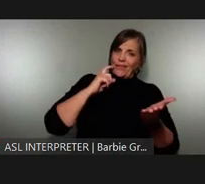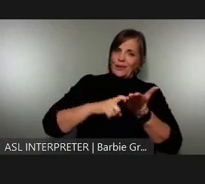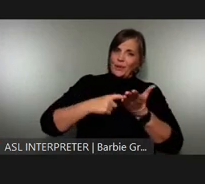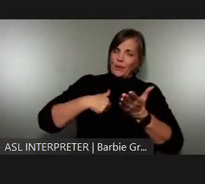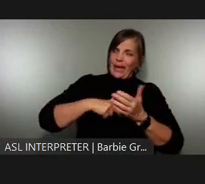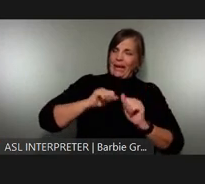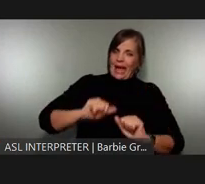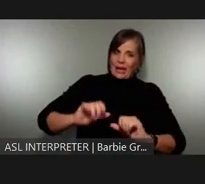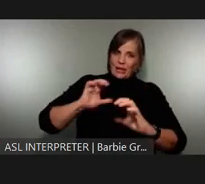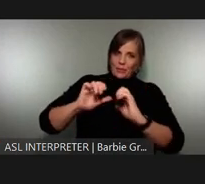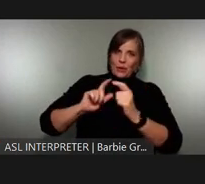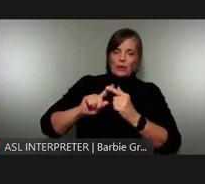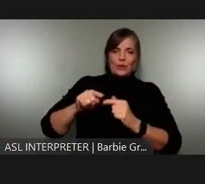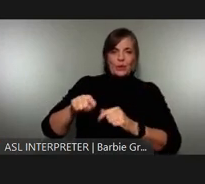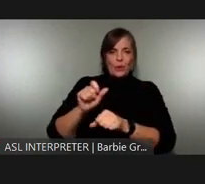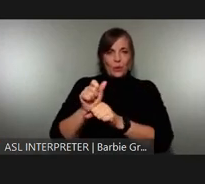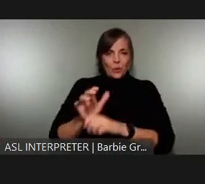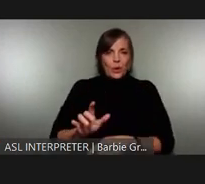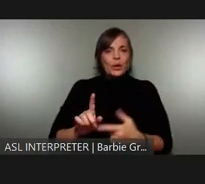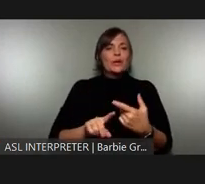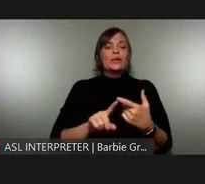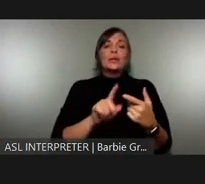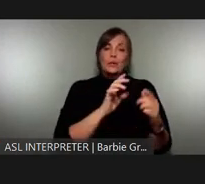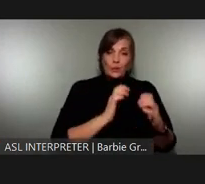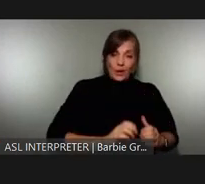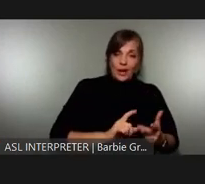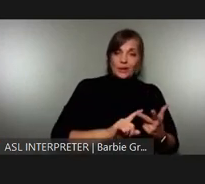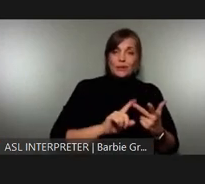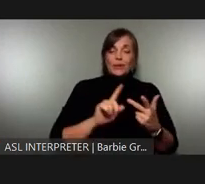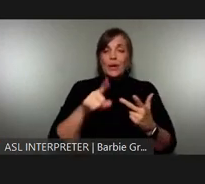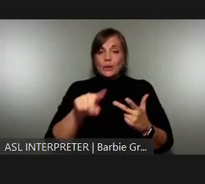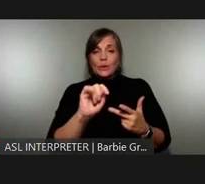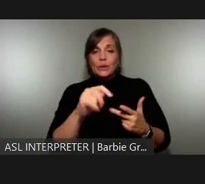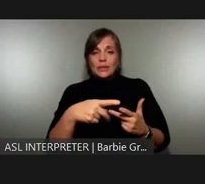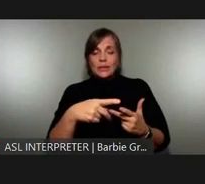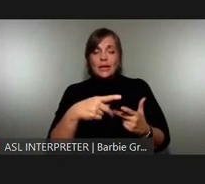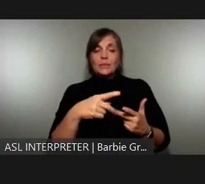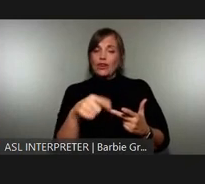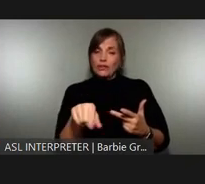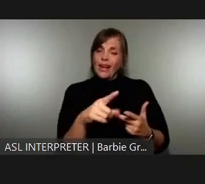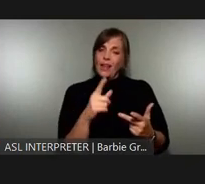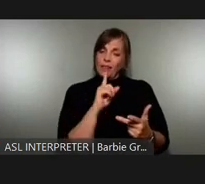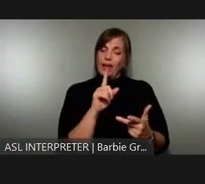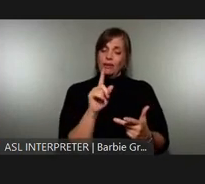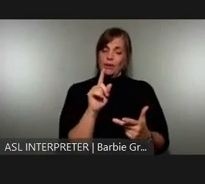our workforce, to our customers, and to our taxpayers that TARTA is